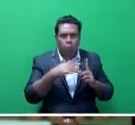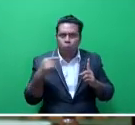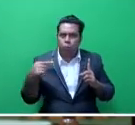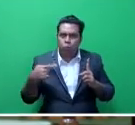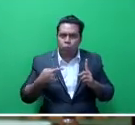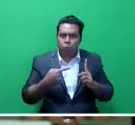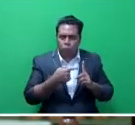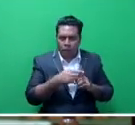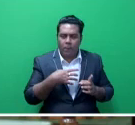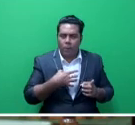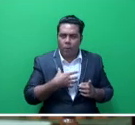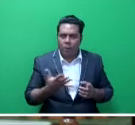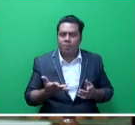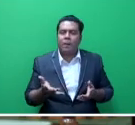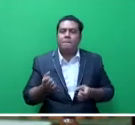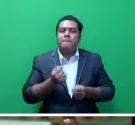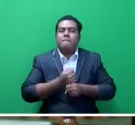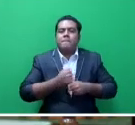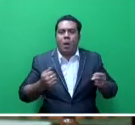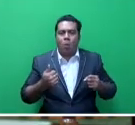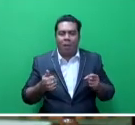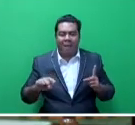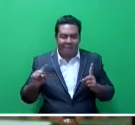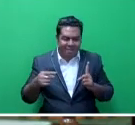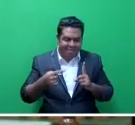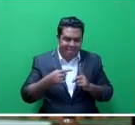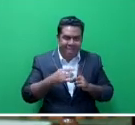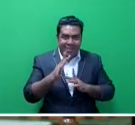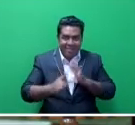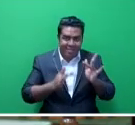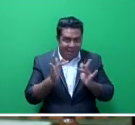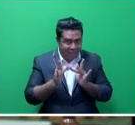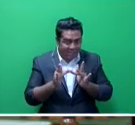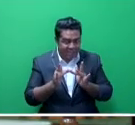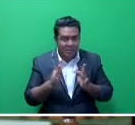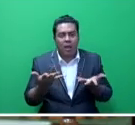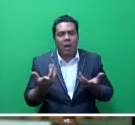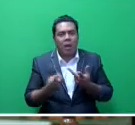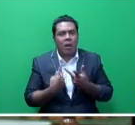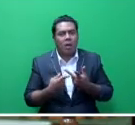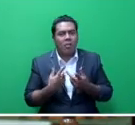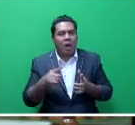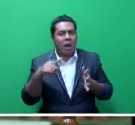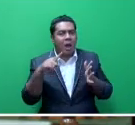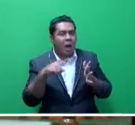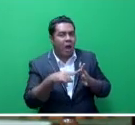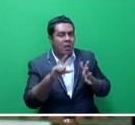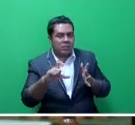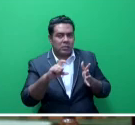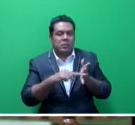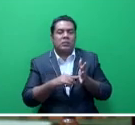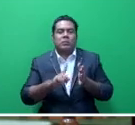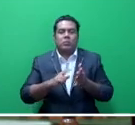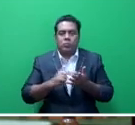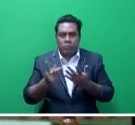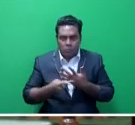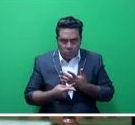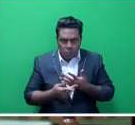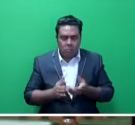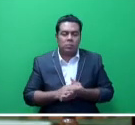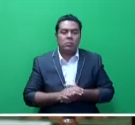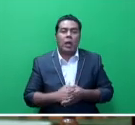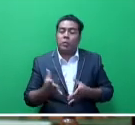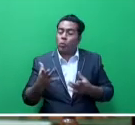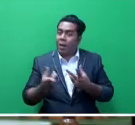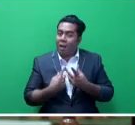reliable access to power, internet and ICT equipment to at least 20,000 Fijians in close proximity to these 40 sites, as well as